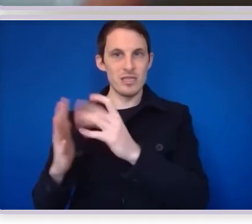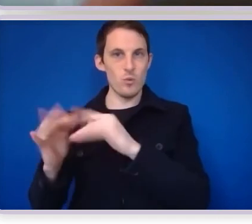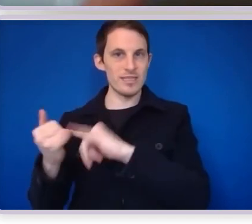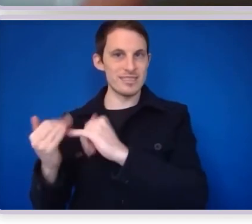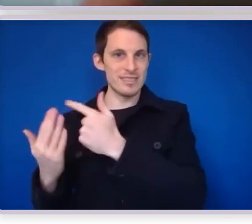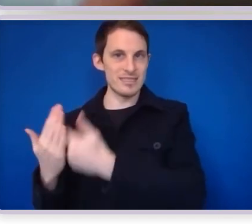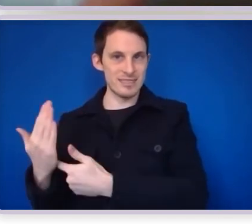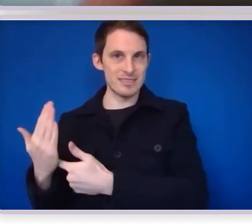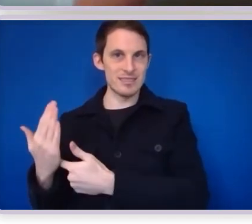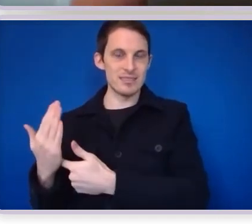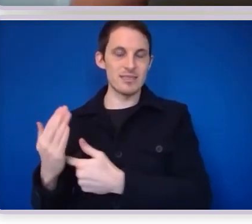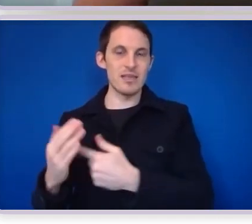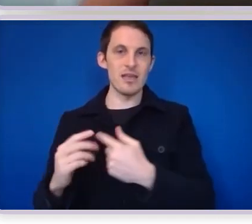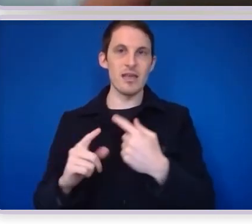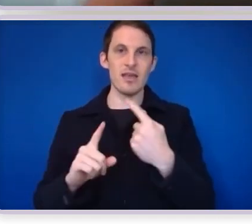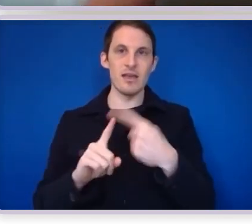and